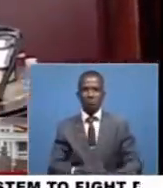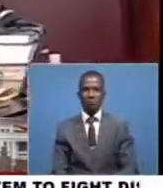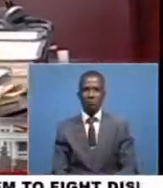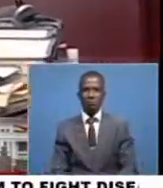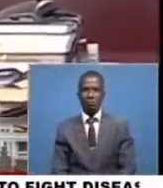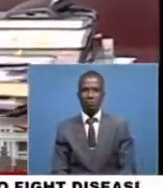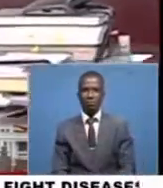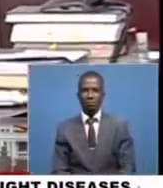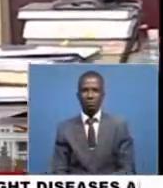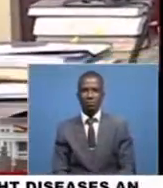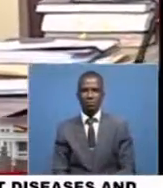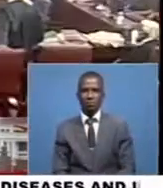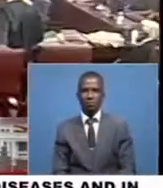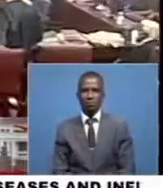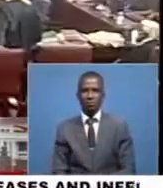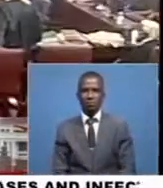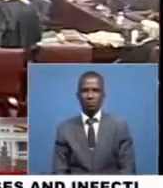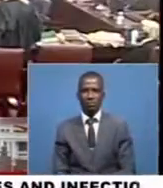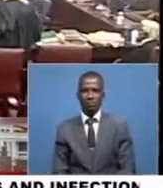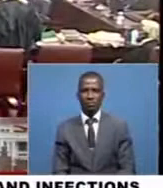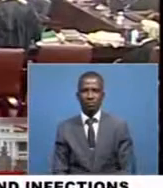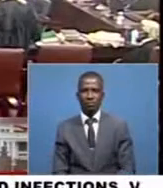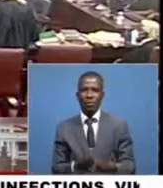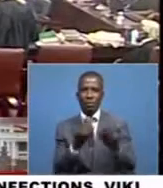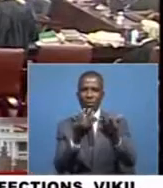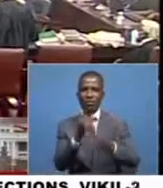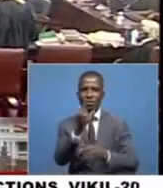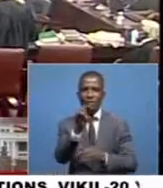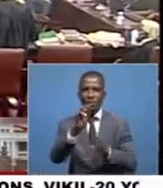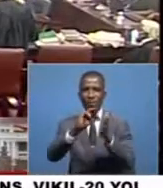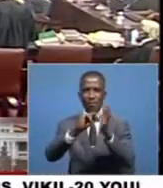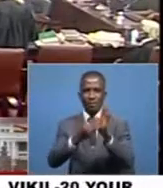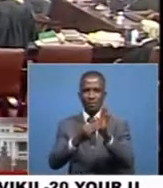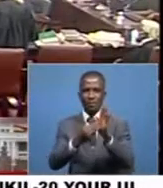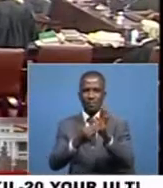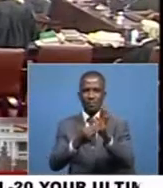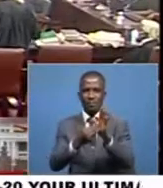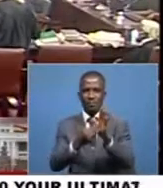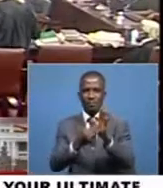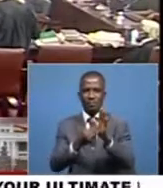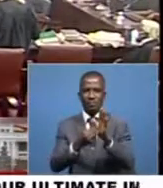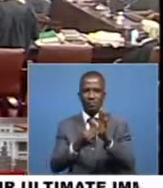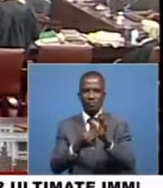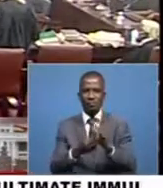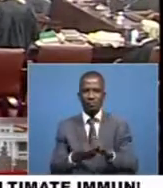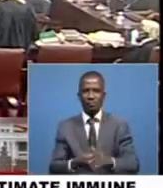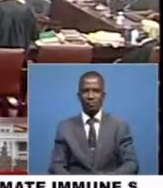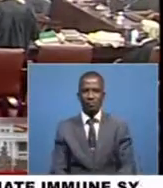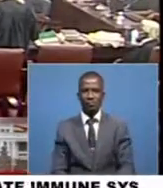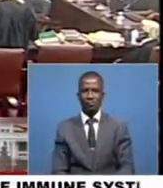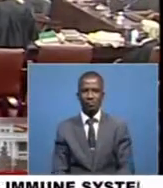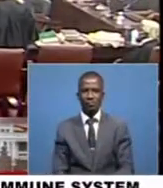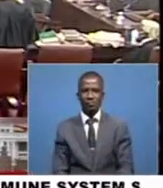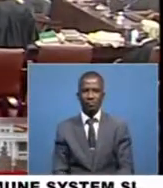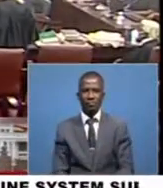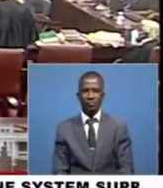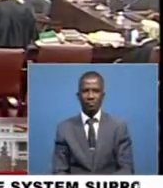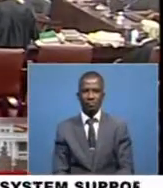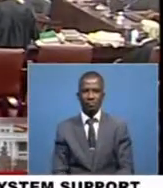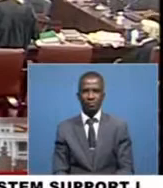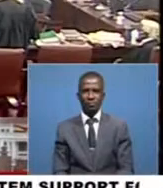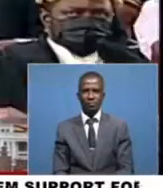Please, you rise for about 20 minutes. My Lord, yes. Respectfully, before you rise, I think I ought to notify your Lordship